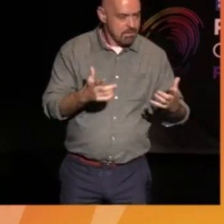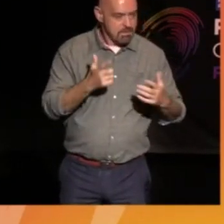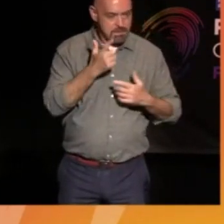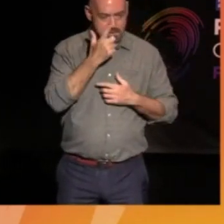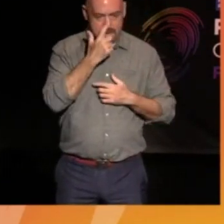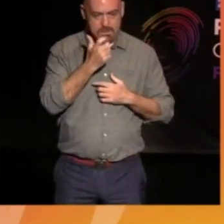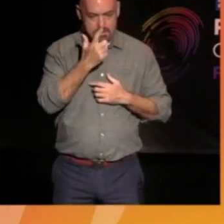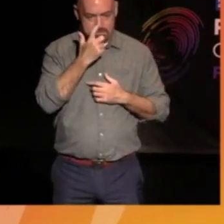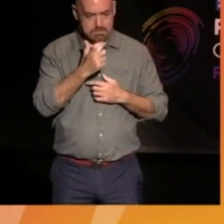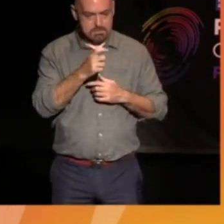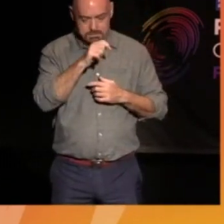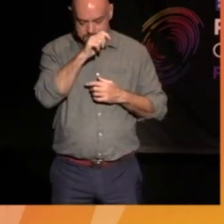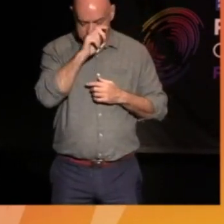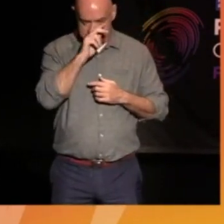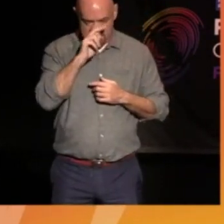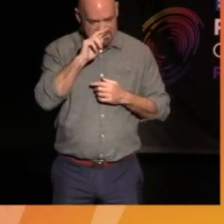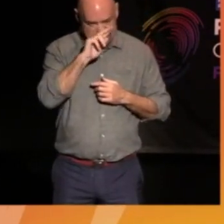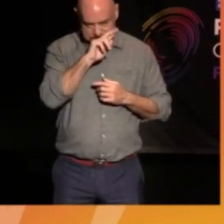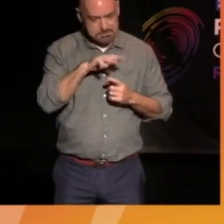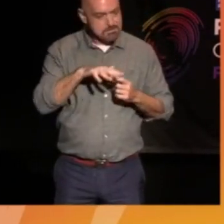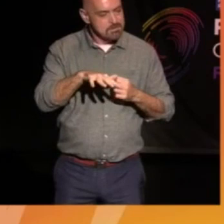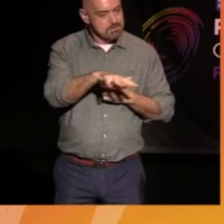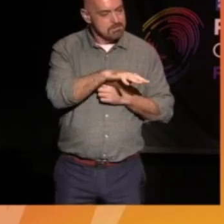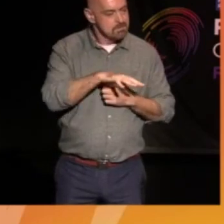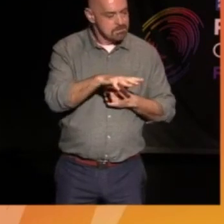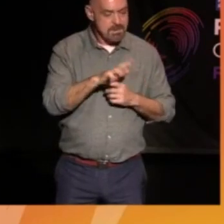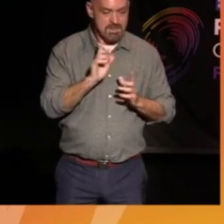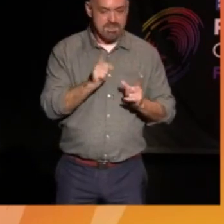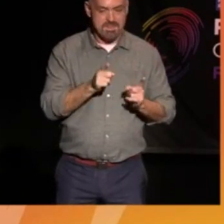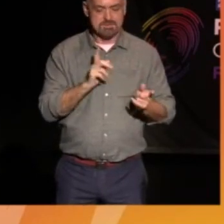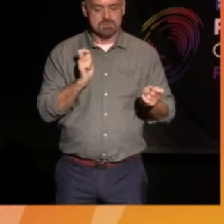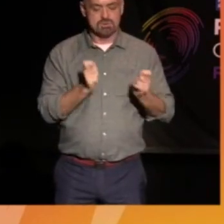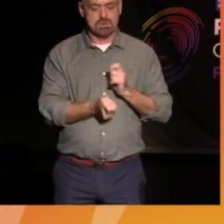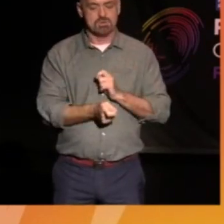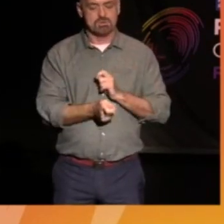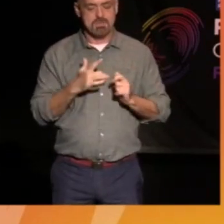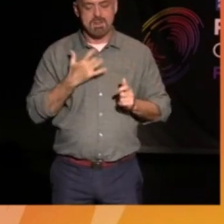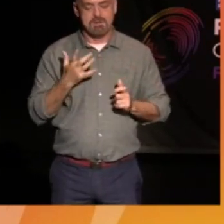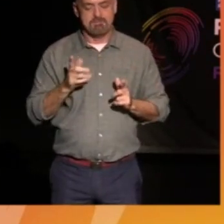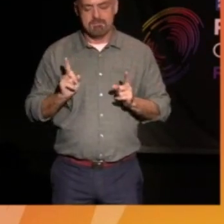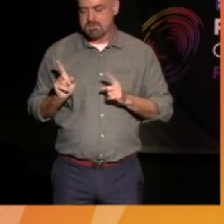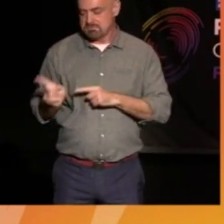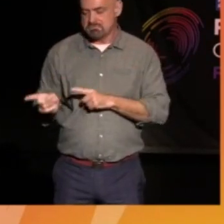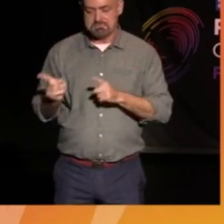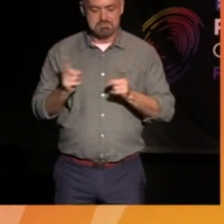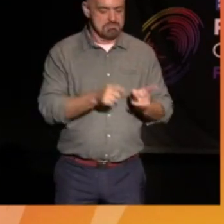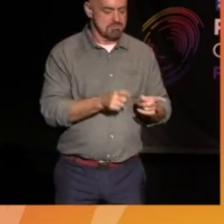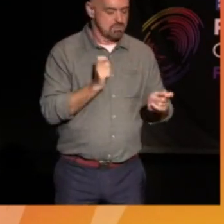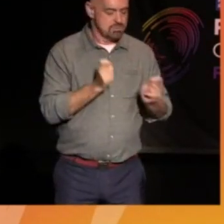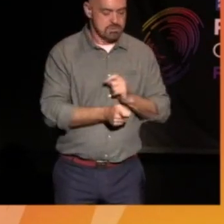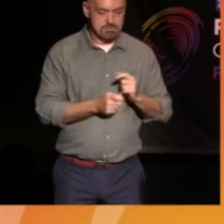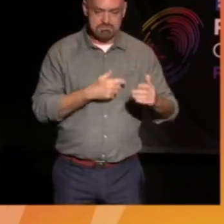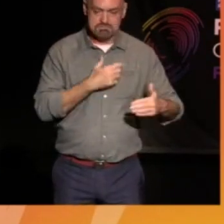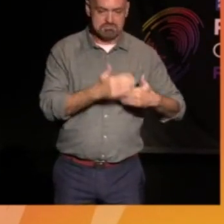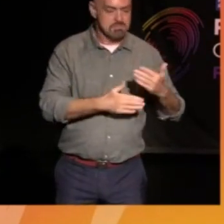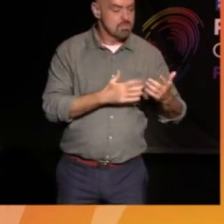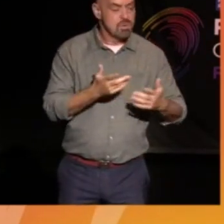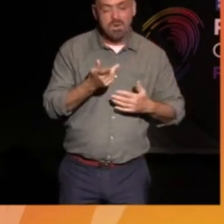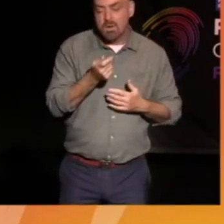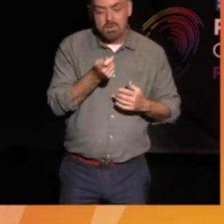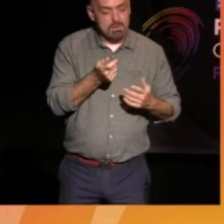everything here, and that's how the change came in my life, and soon I